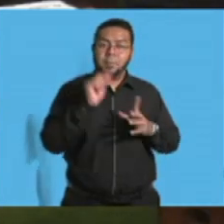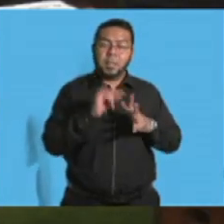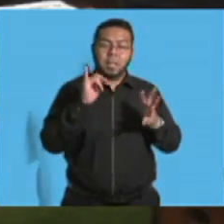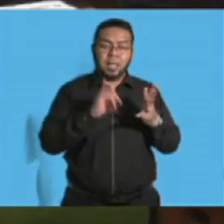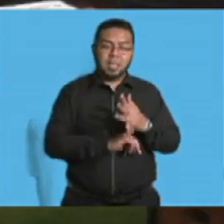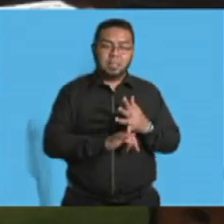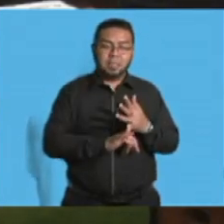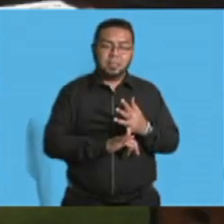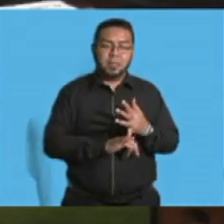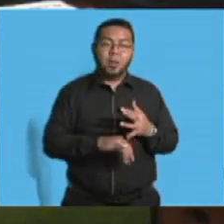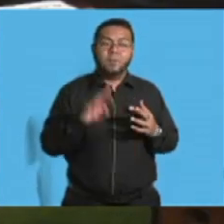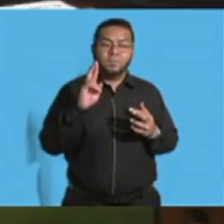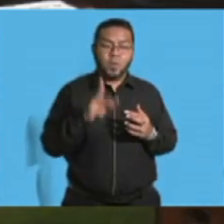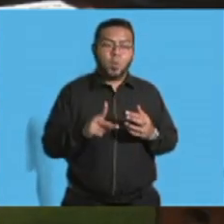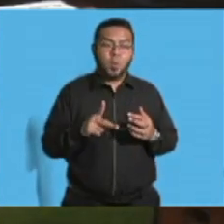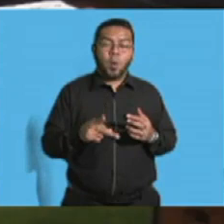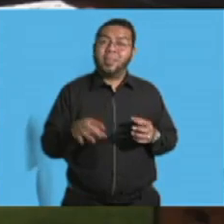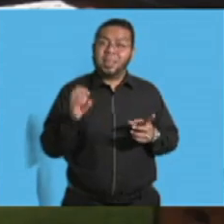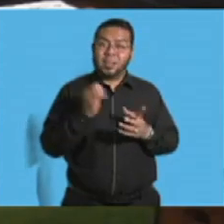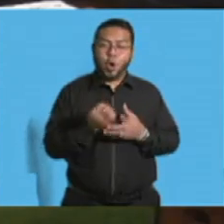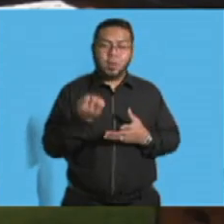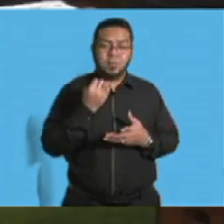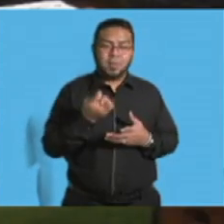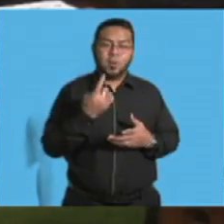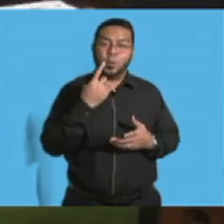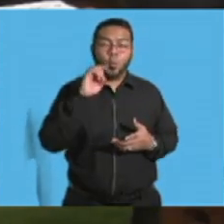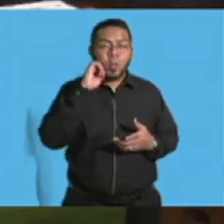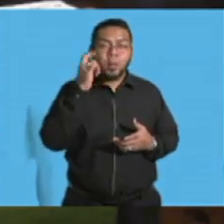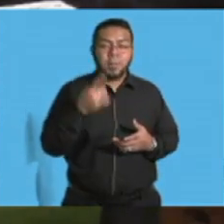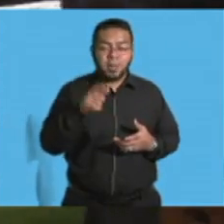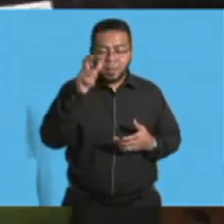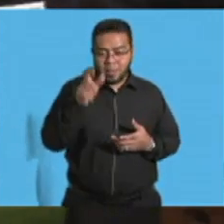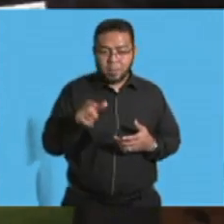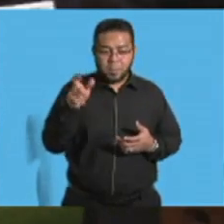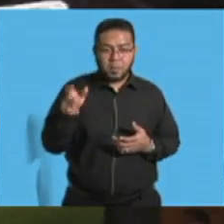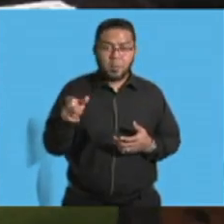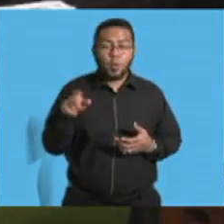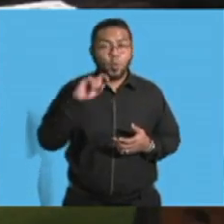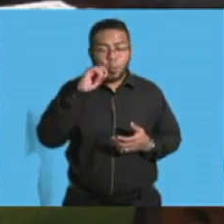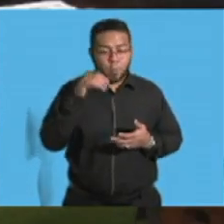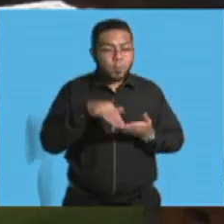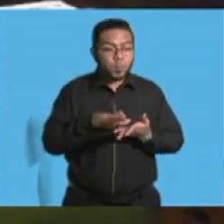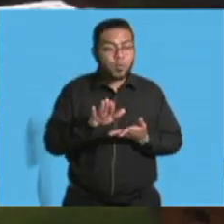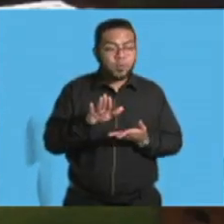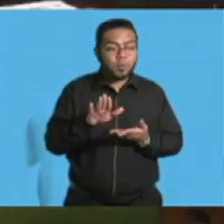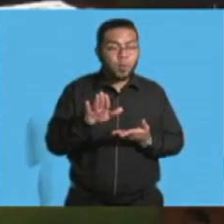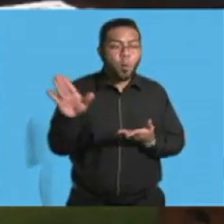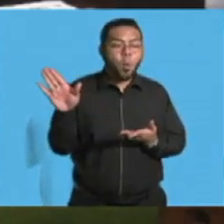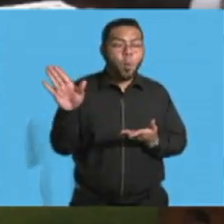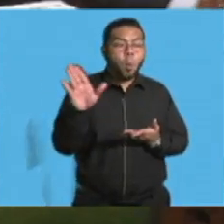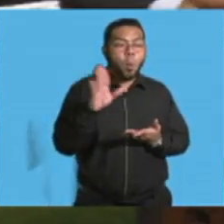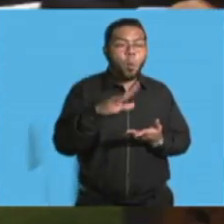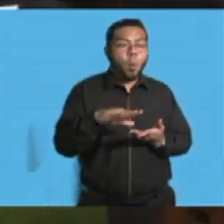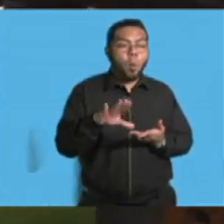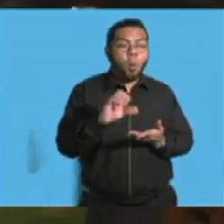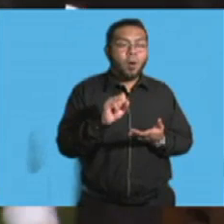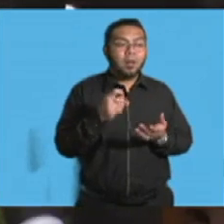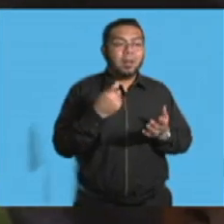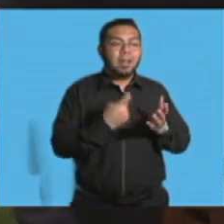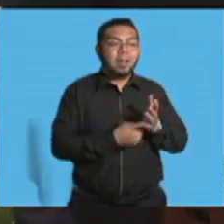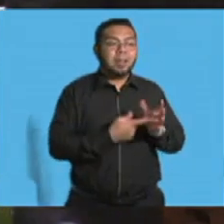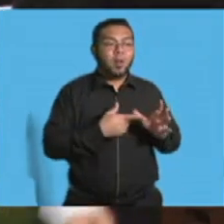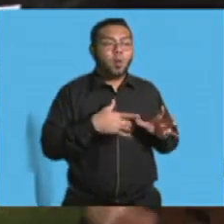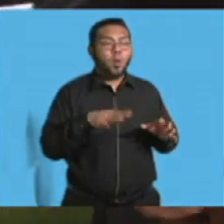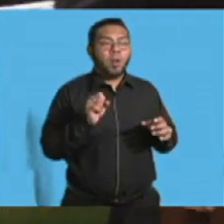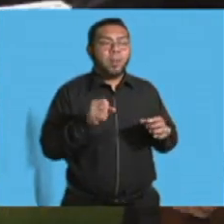secretary for economy will be the person who will approve all RIEs, all expenditure up to